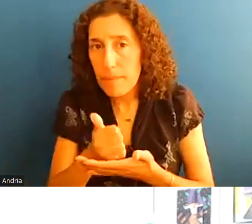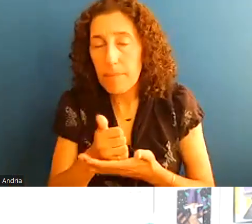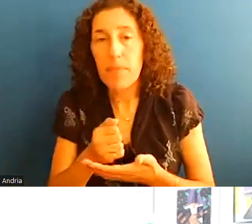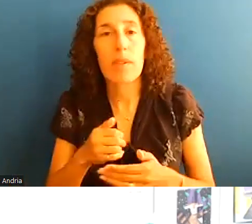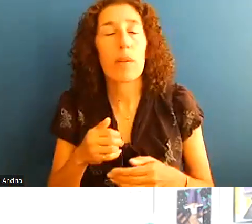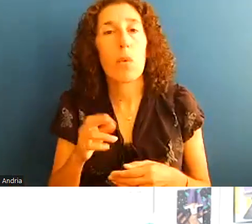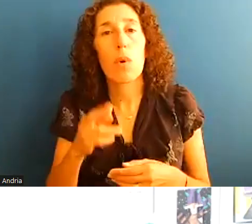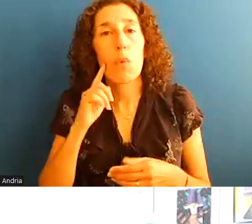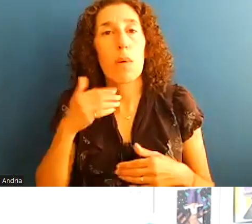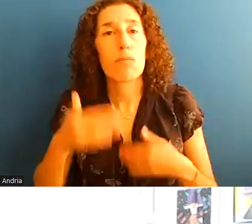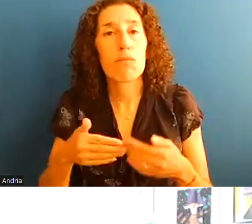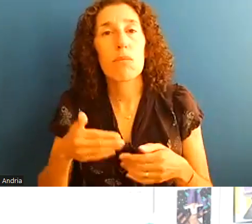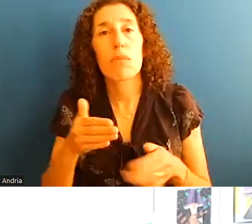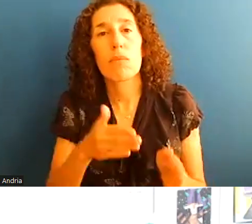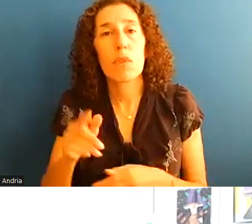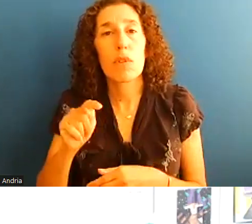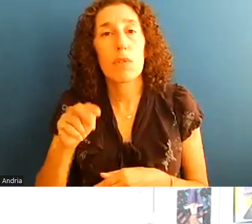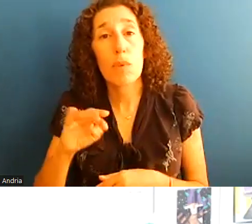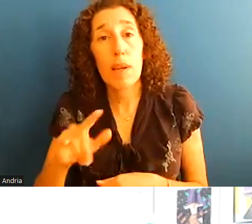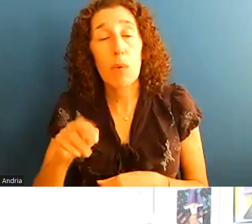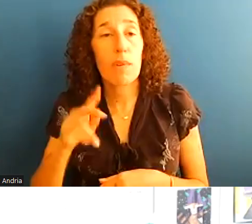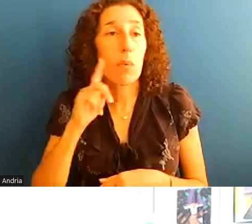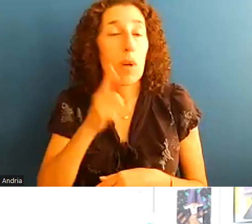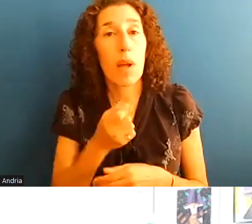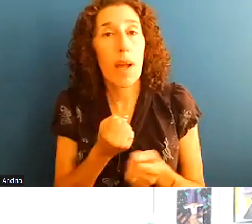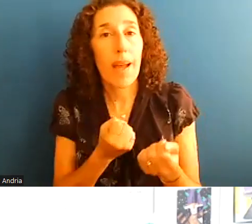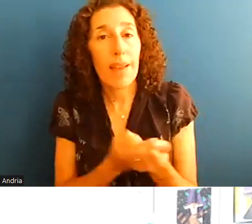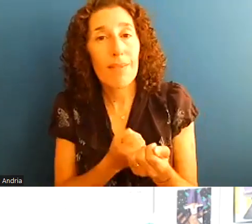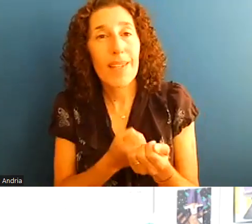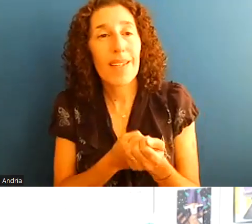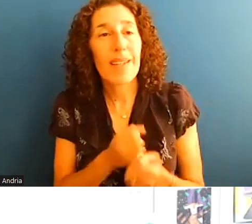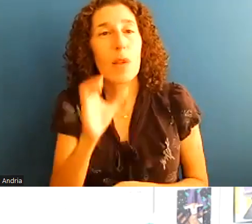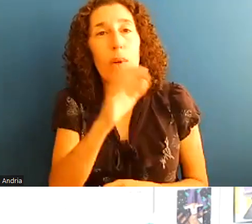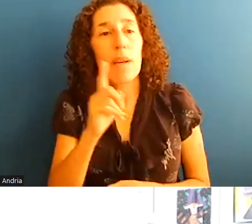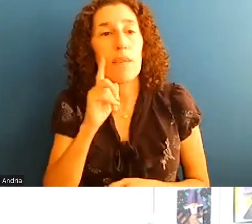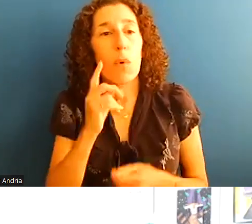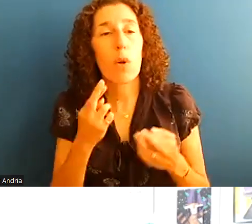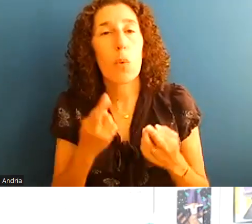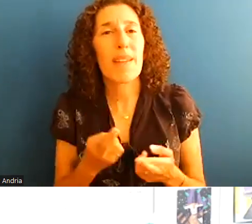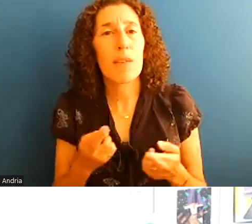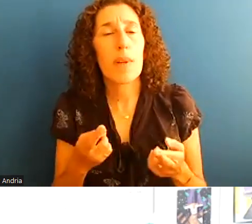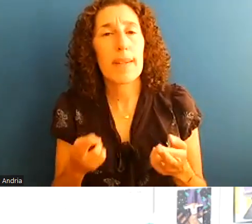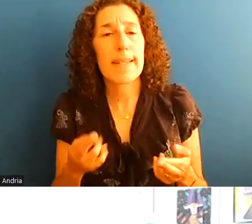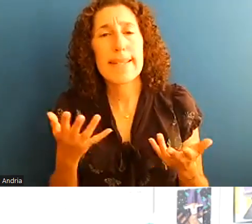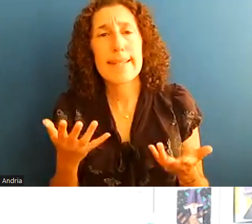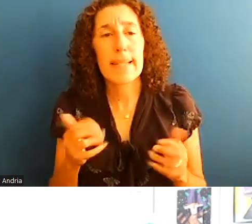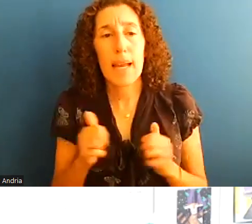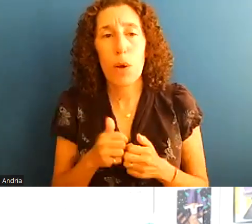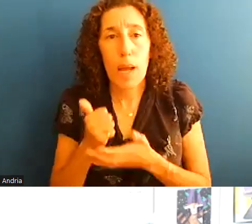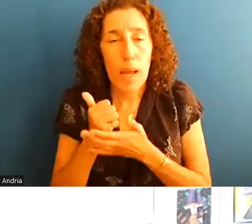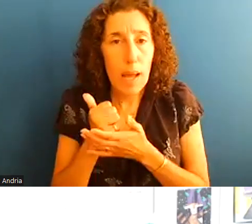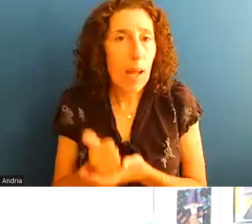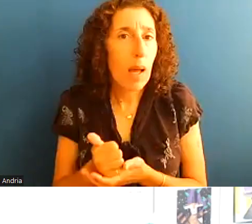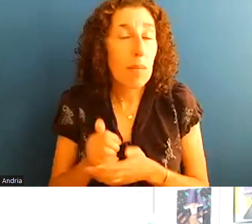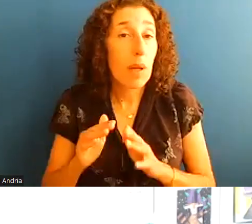advocate or responding person, we're having difficulty finding resources through our office and our advocates. Can you help us out here with